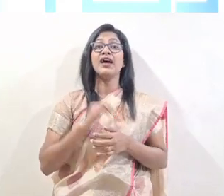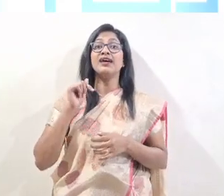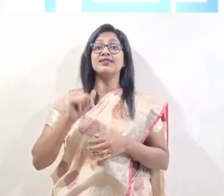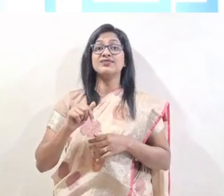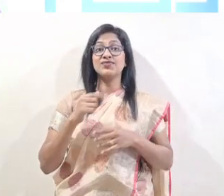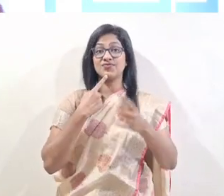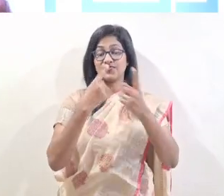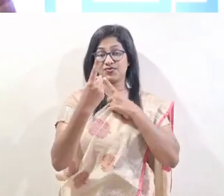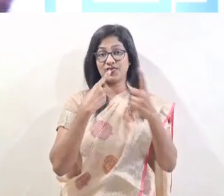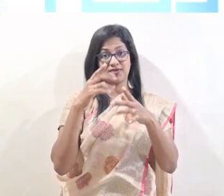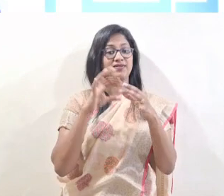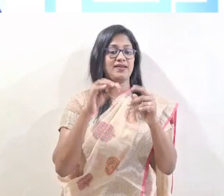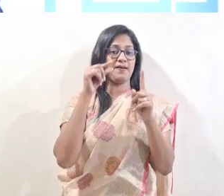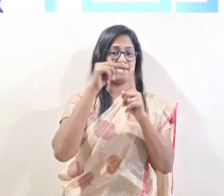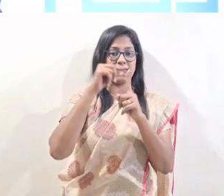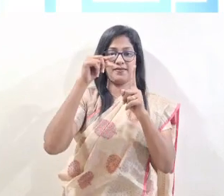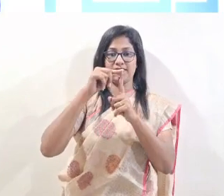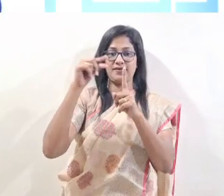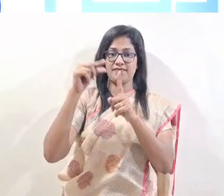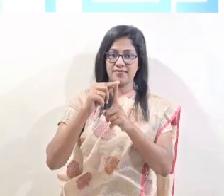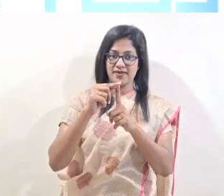So talking about PPP,